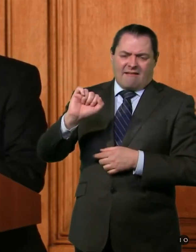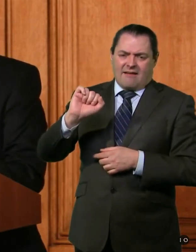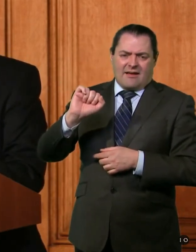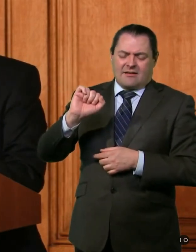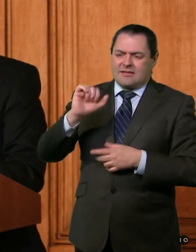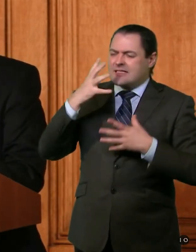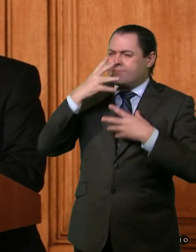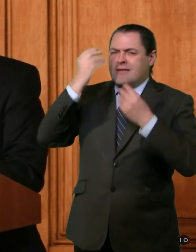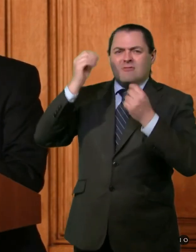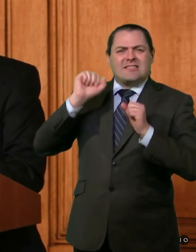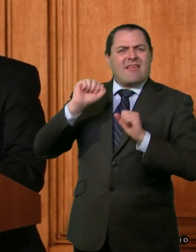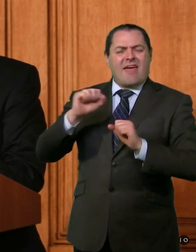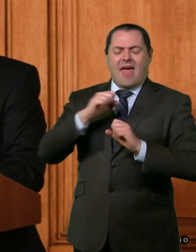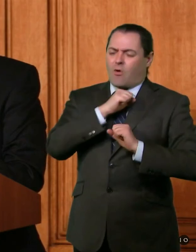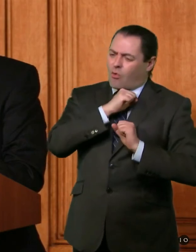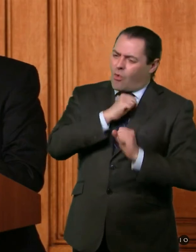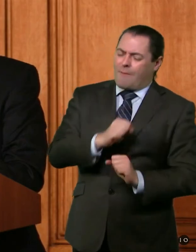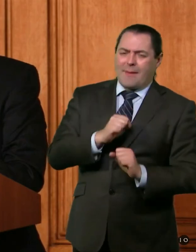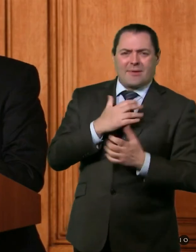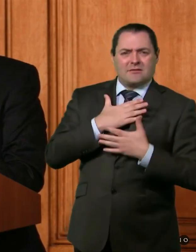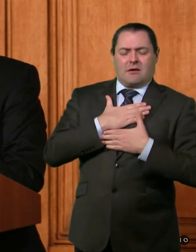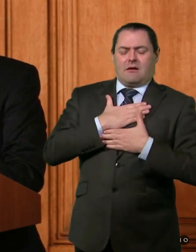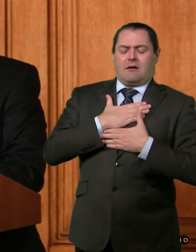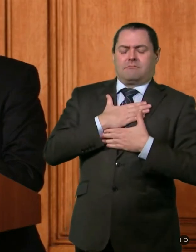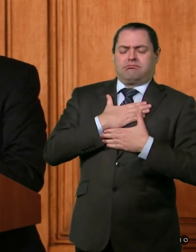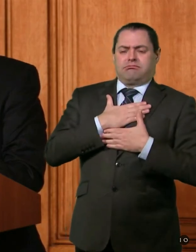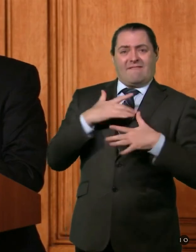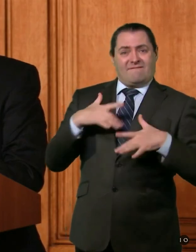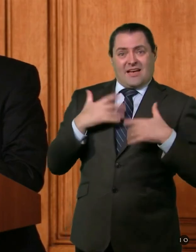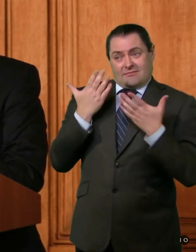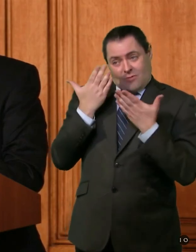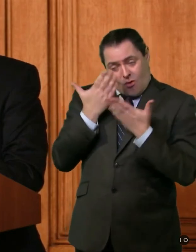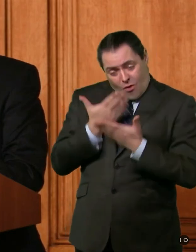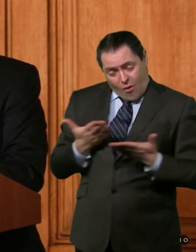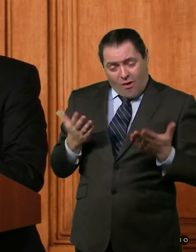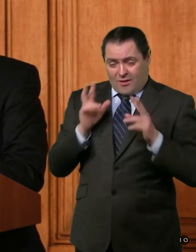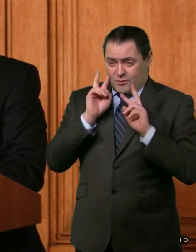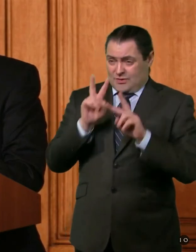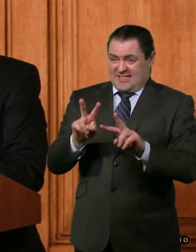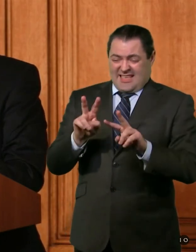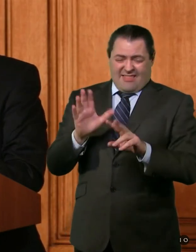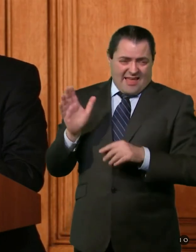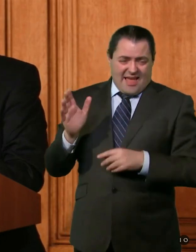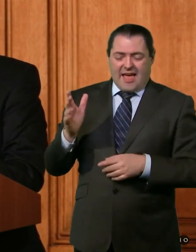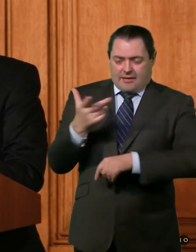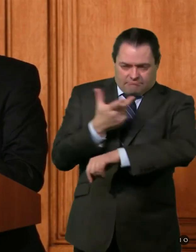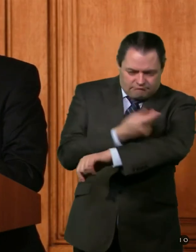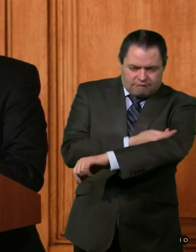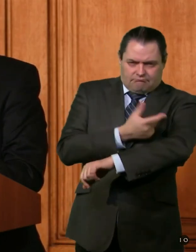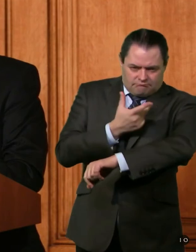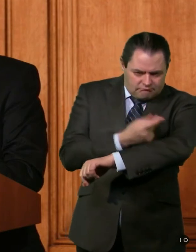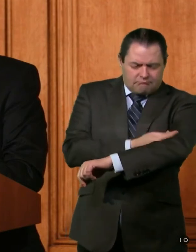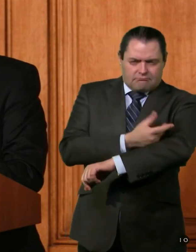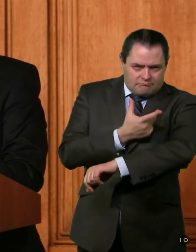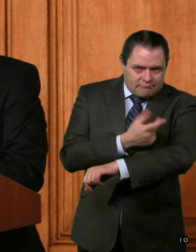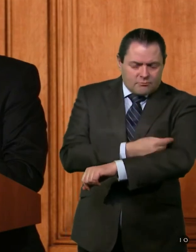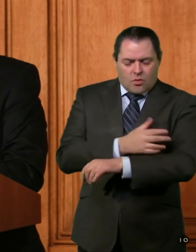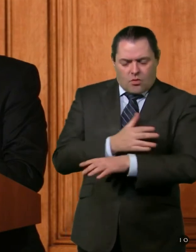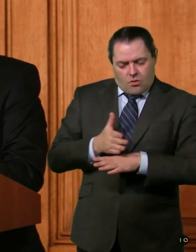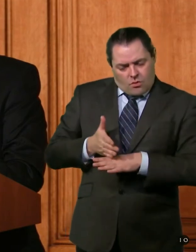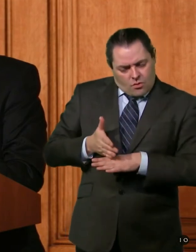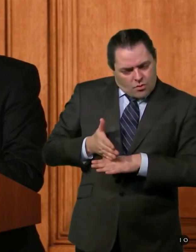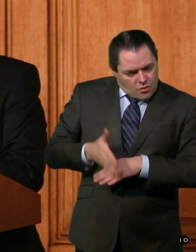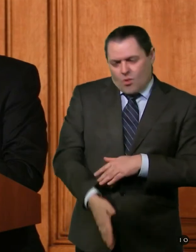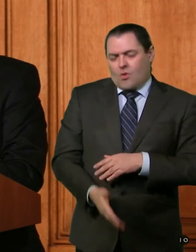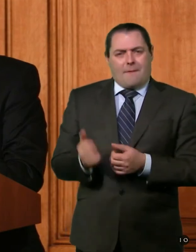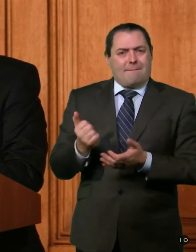it's an enormous privilege to see just how hard they are straining every sinew to get this vaccine out to people as